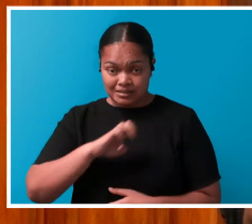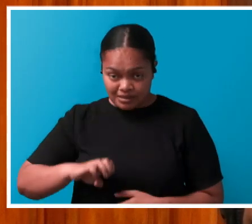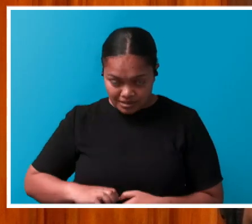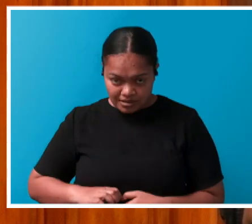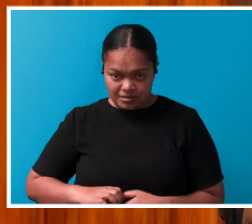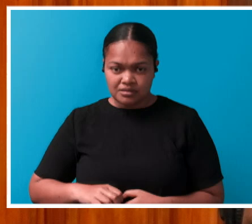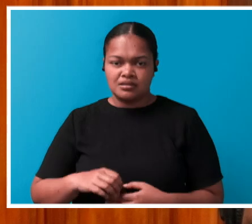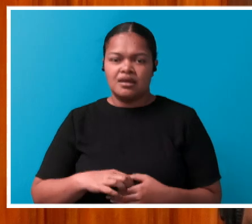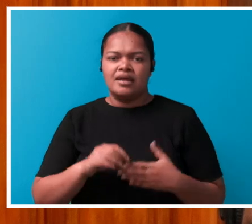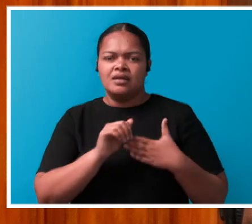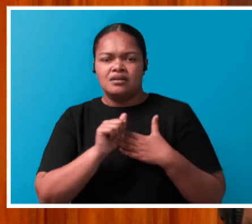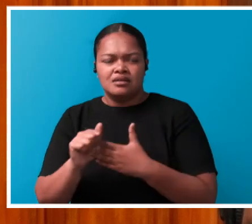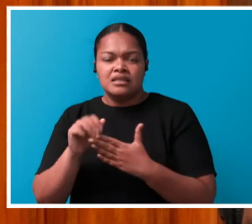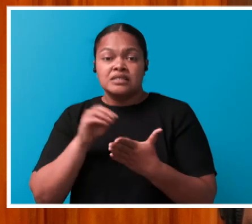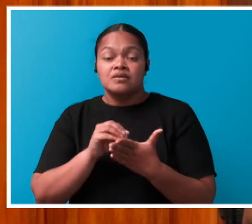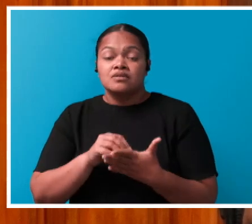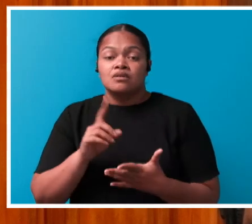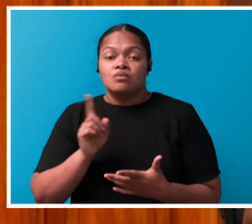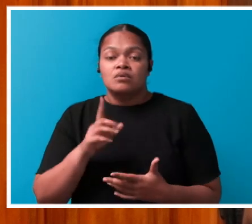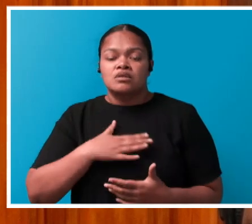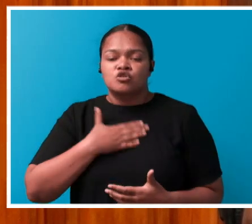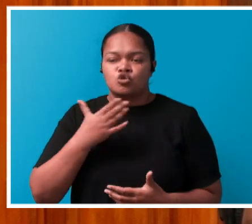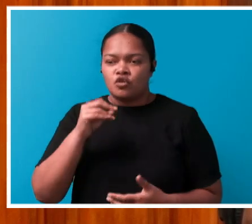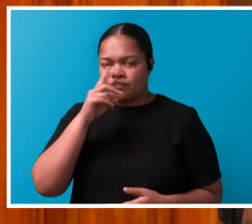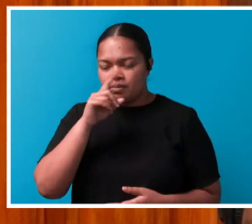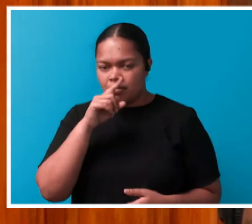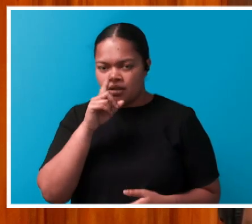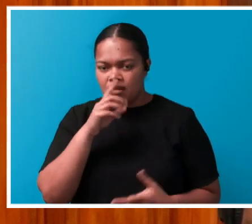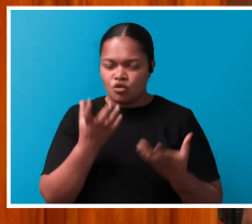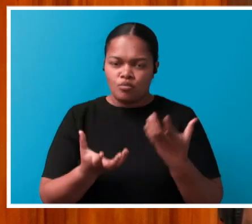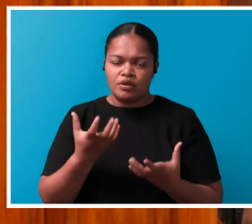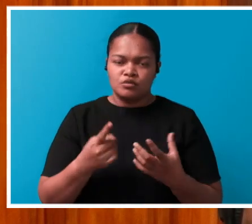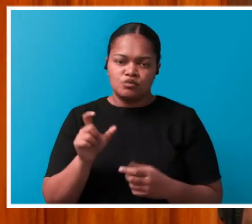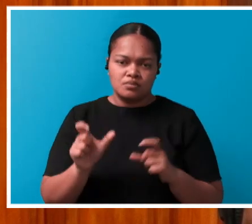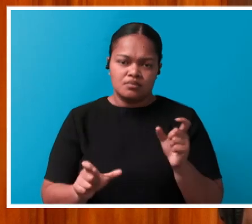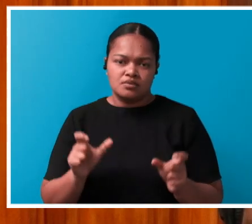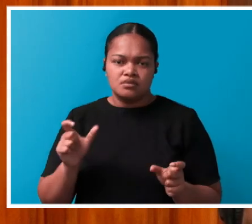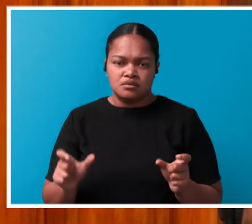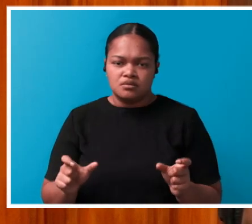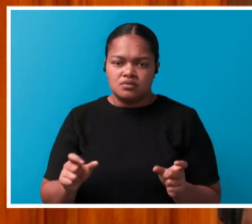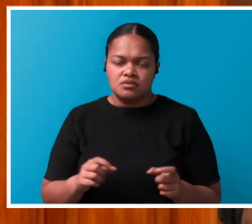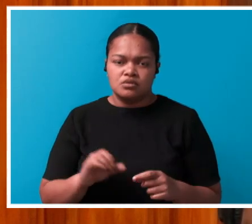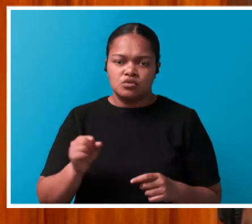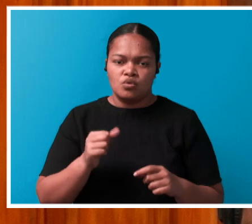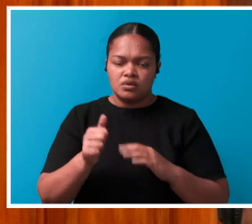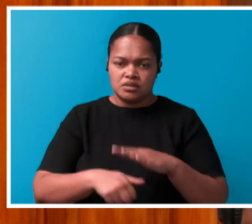and ethical leadership that serves the interests of the people rather than the personal ambitions. Establishment of the Truth